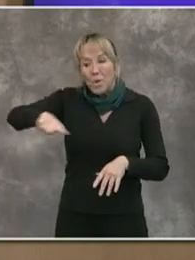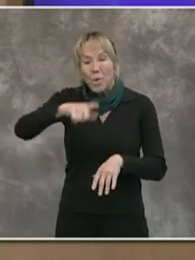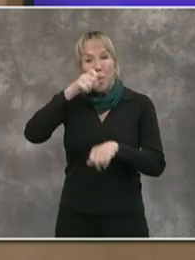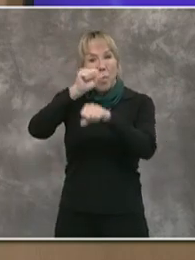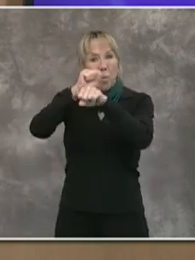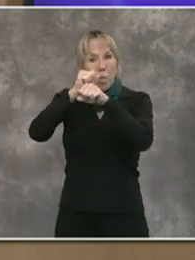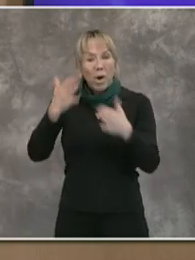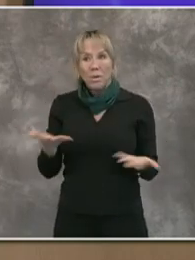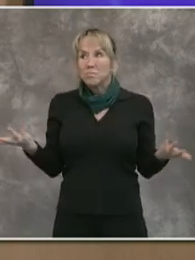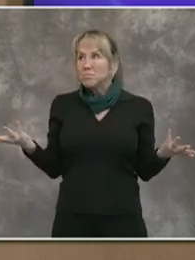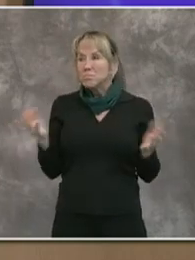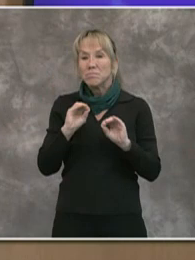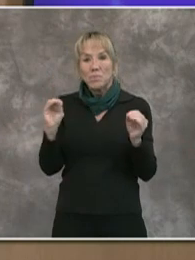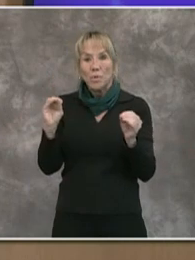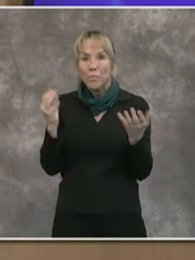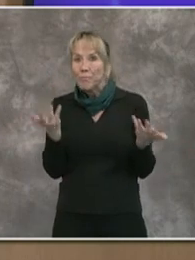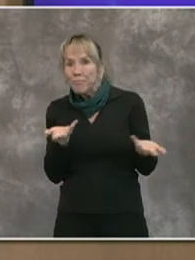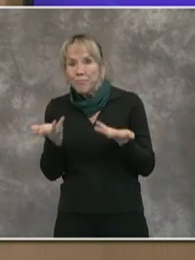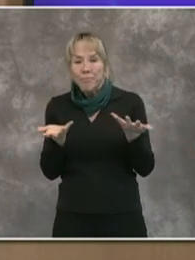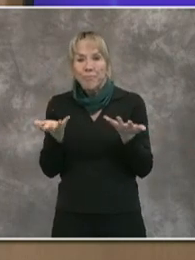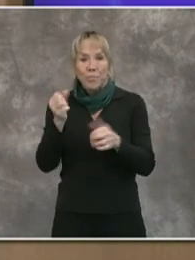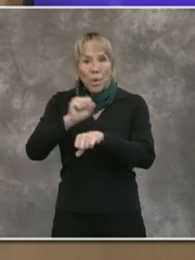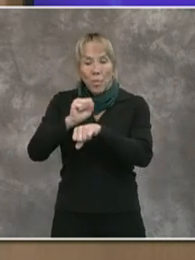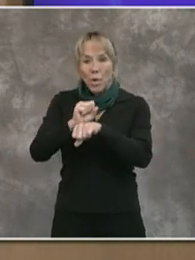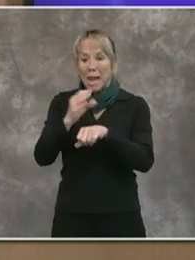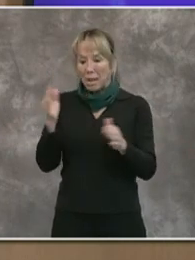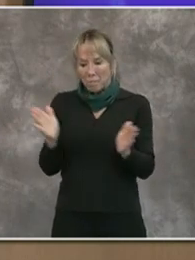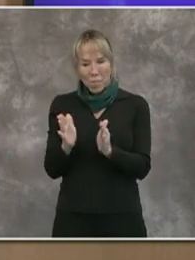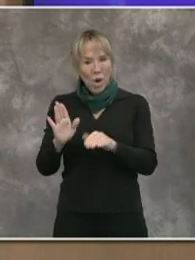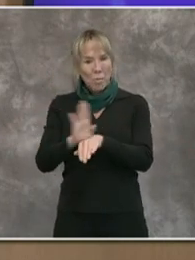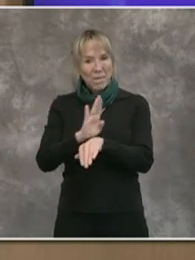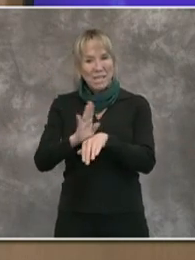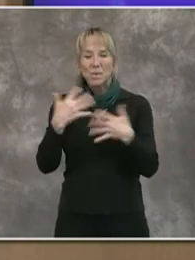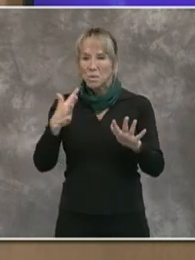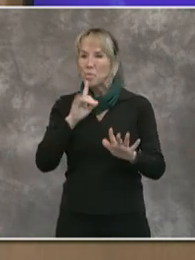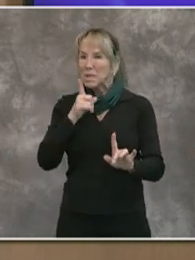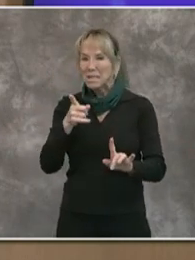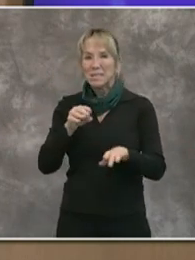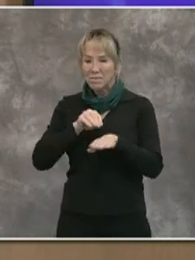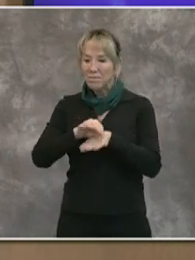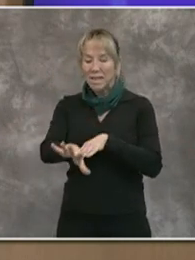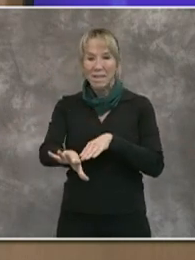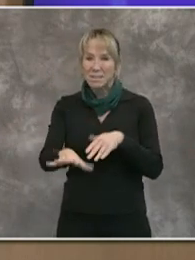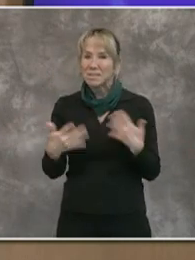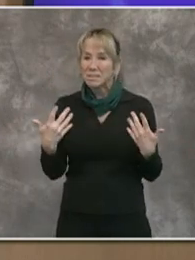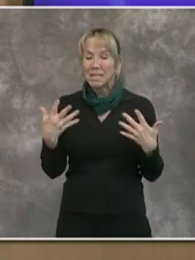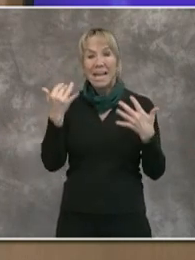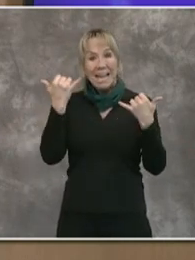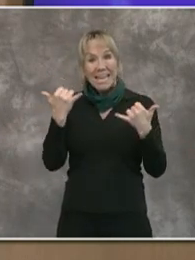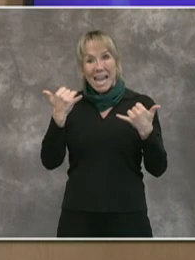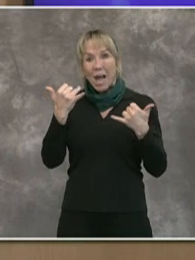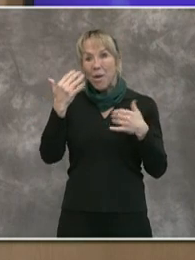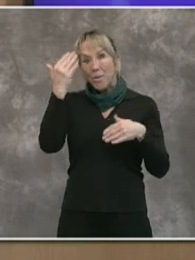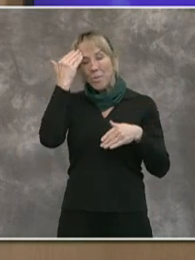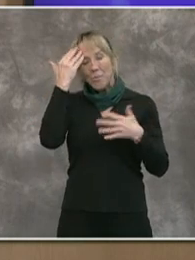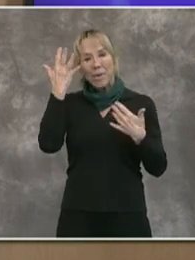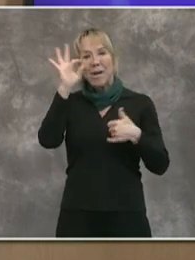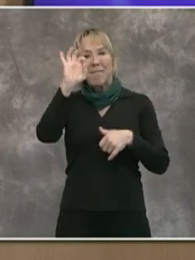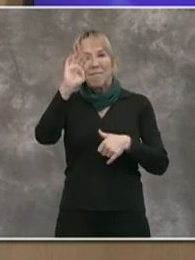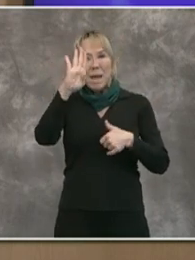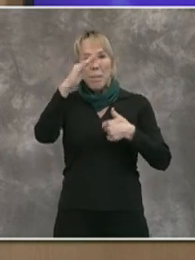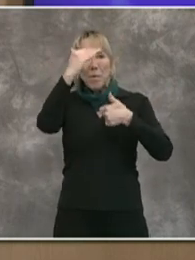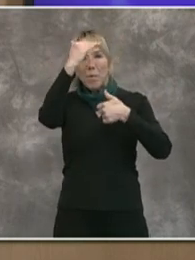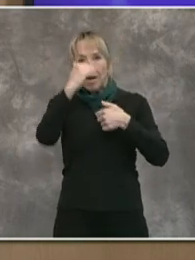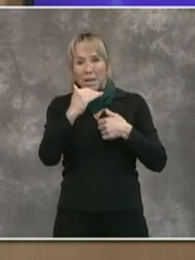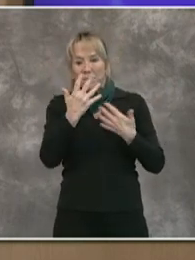small businesses, on all businesses. And as this process began to unfold in February and particularly into